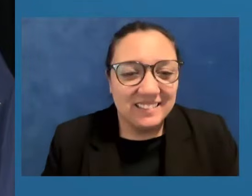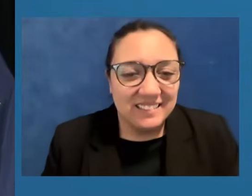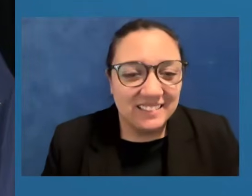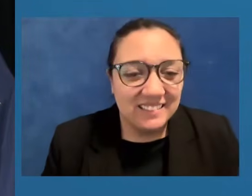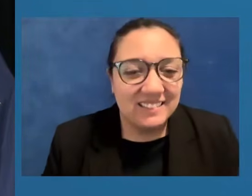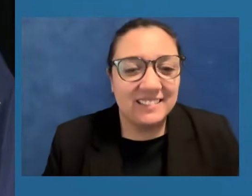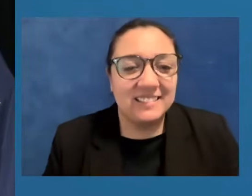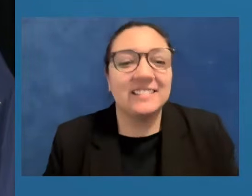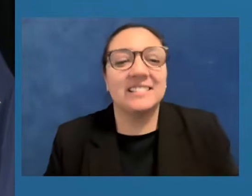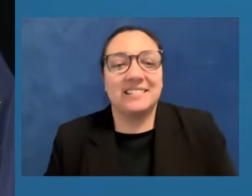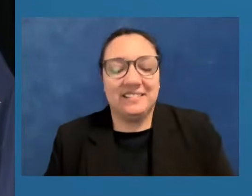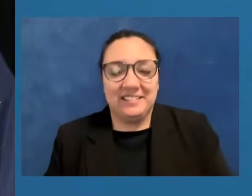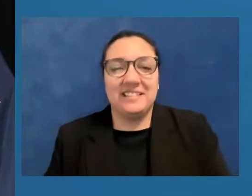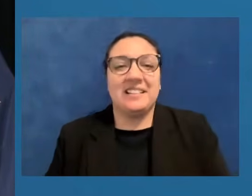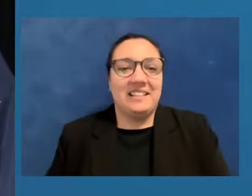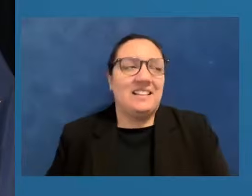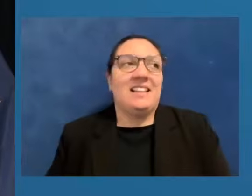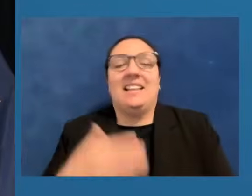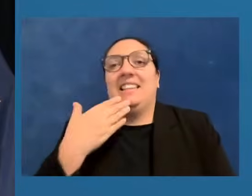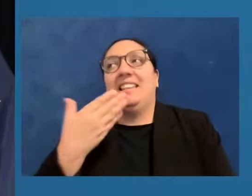Thank God we have you, Mayor.